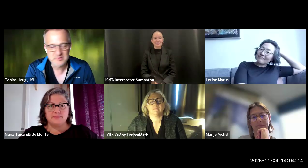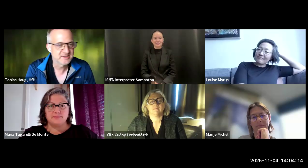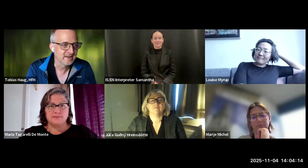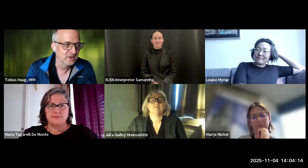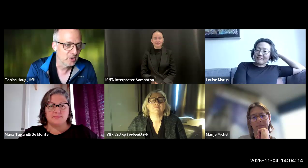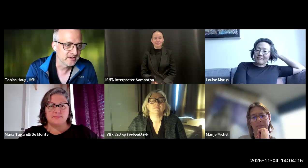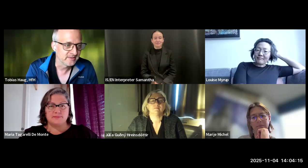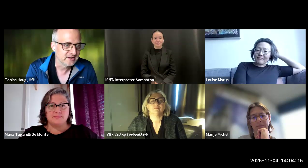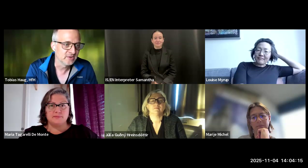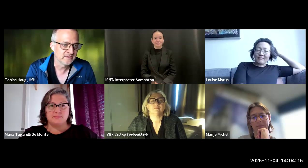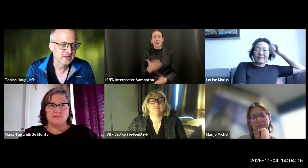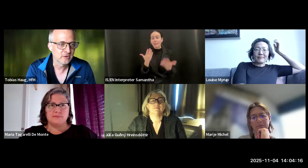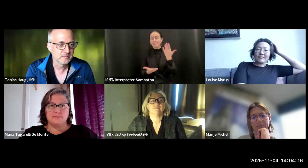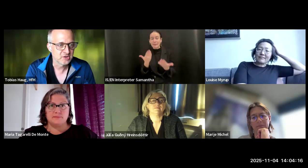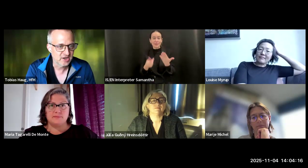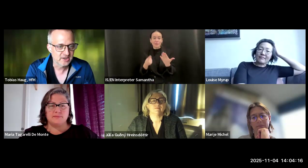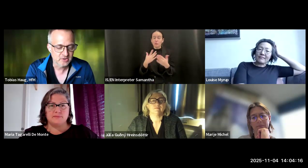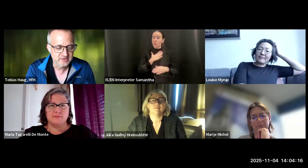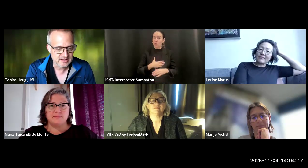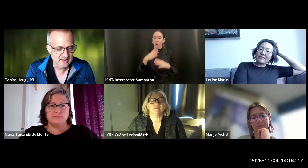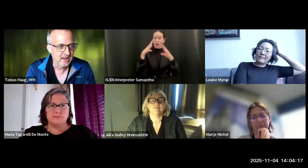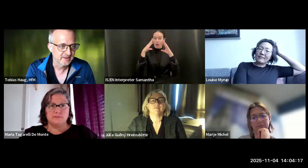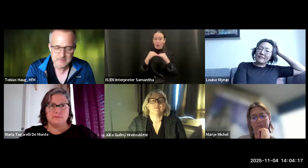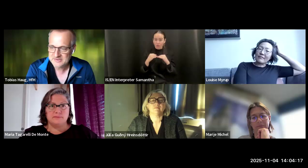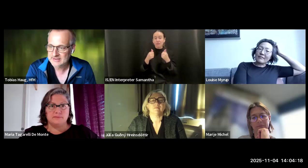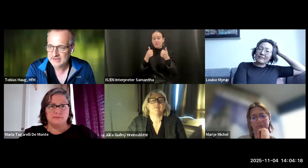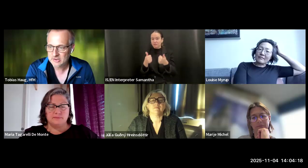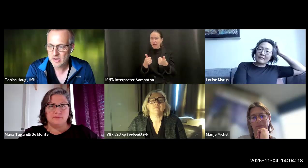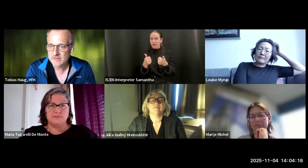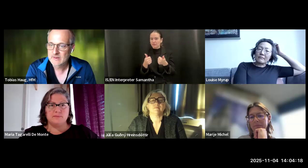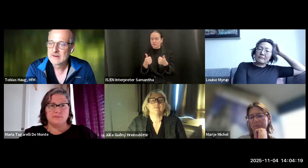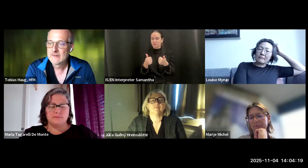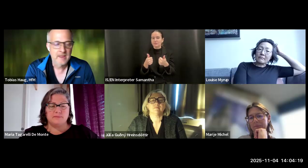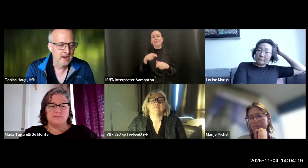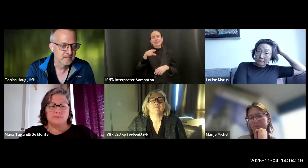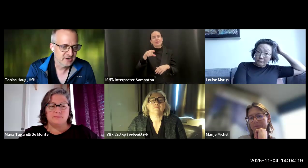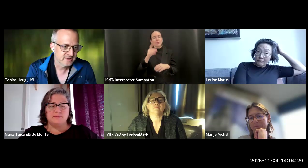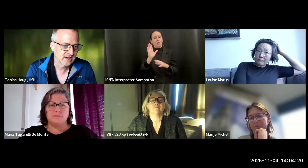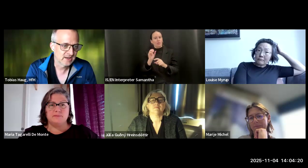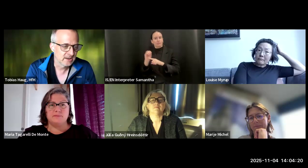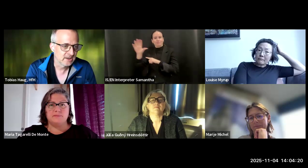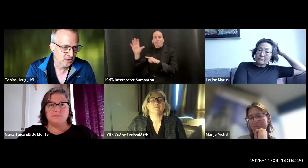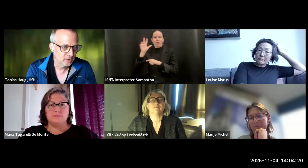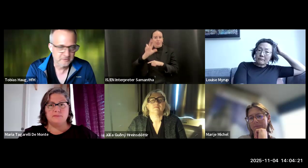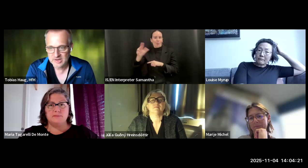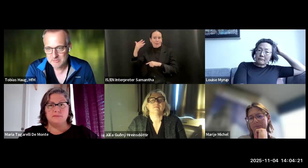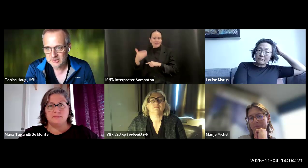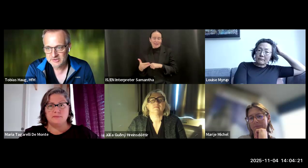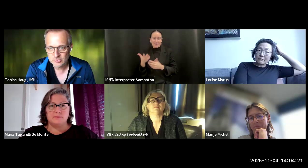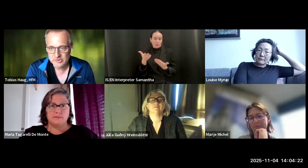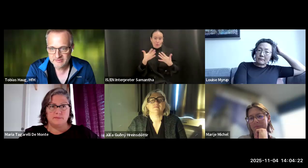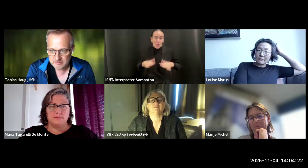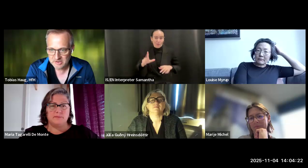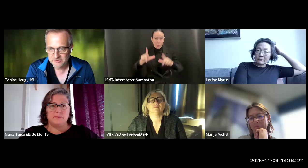and don't want to be seen on the video will be shared on the EALTA website later on. Just turn off